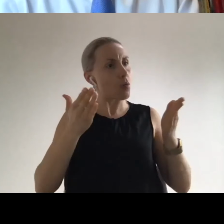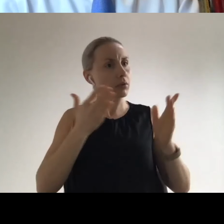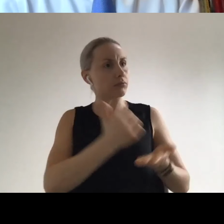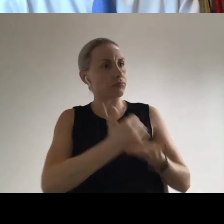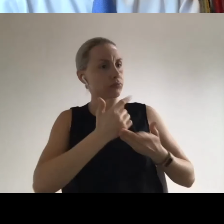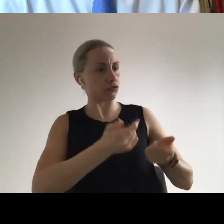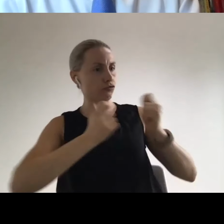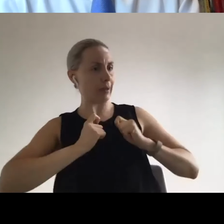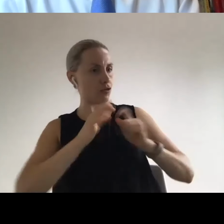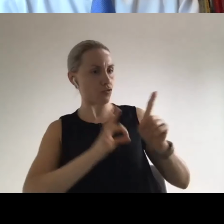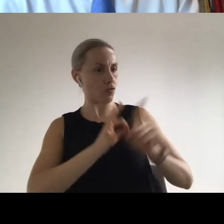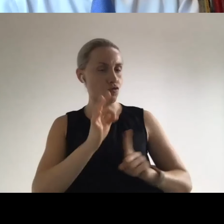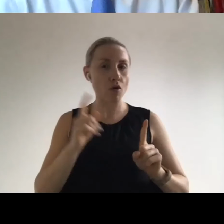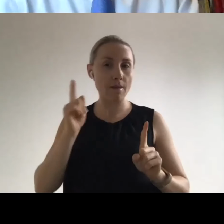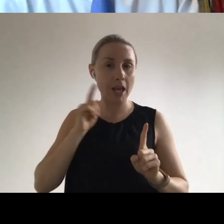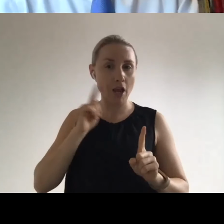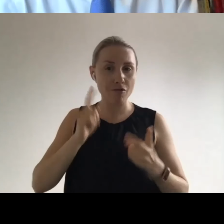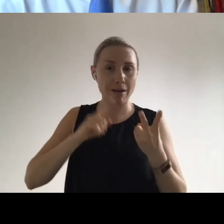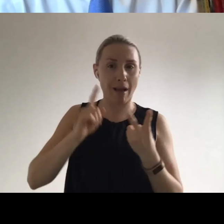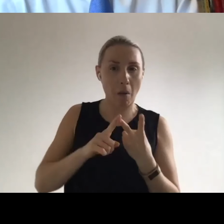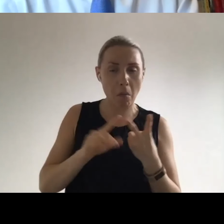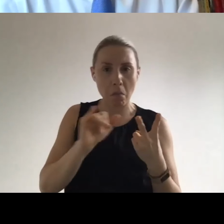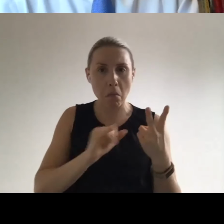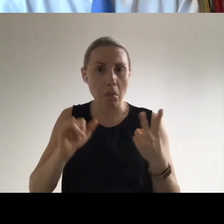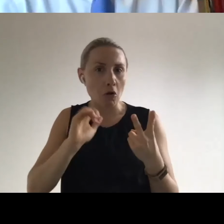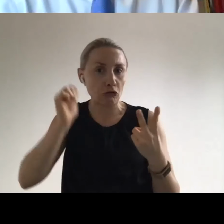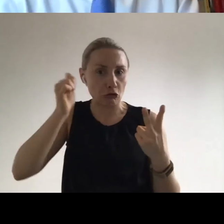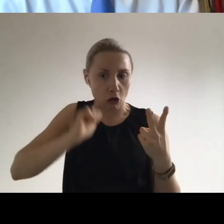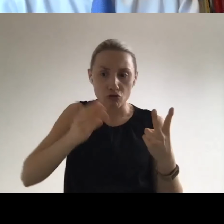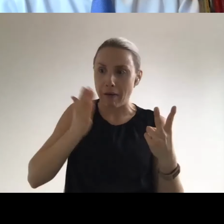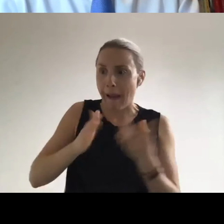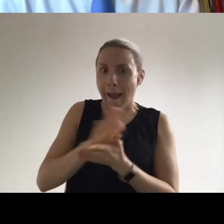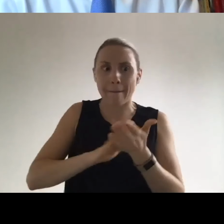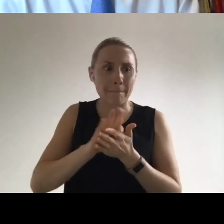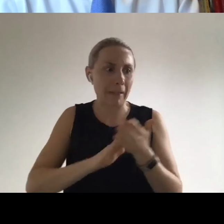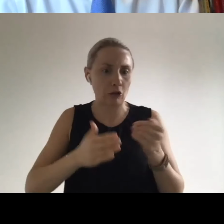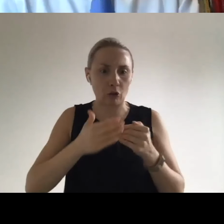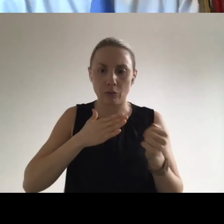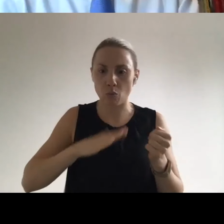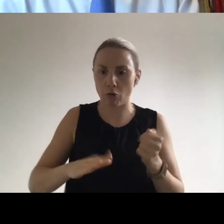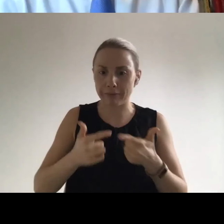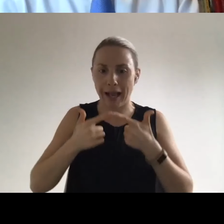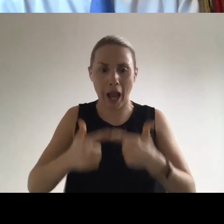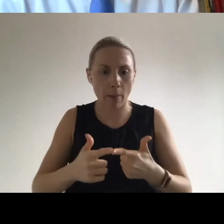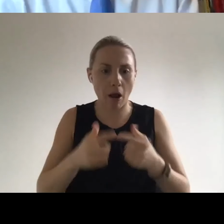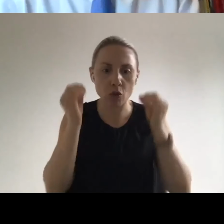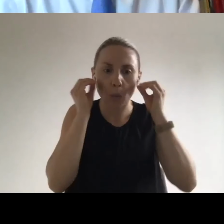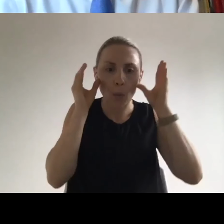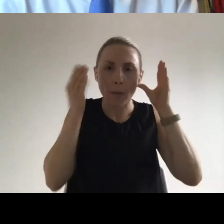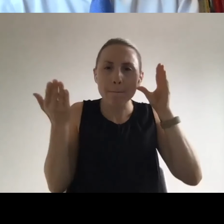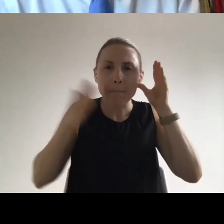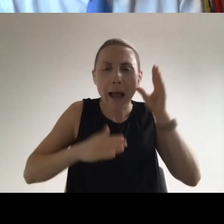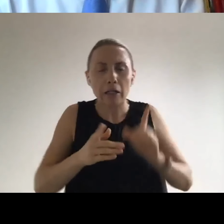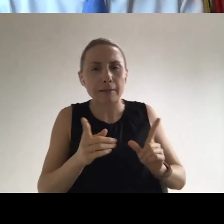surgery and how much improvement in hearing would that need to generate in order to be something within